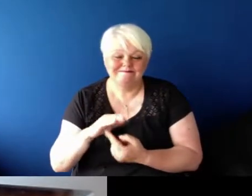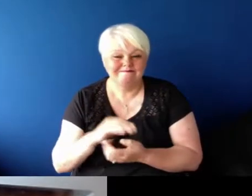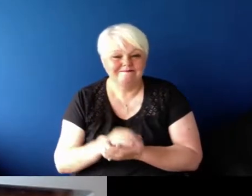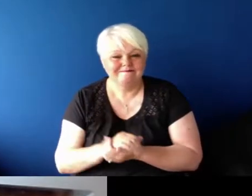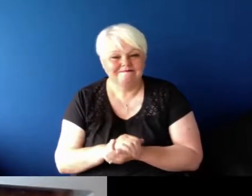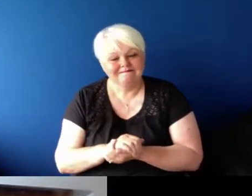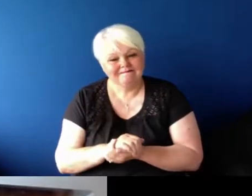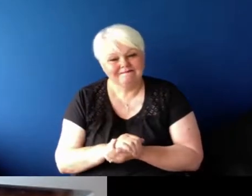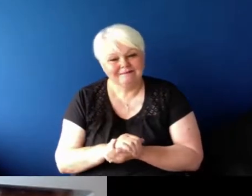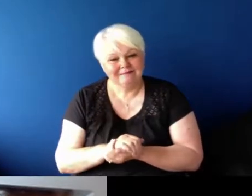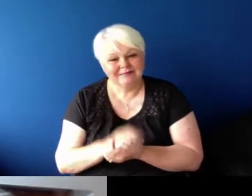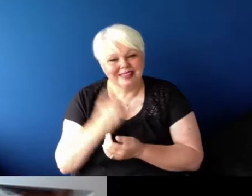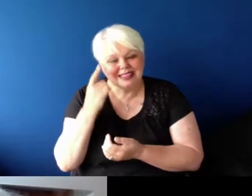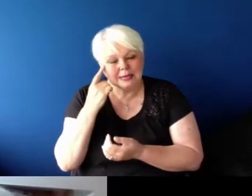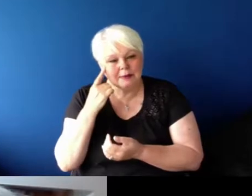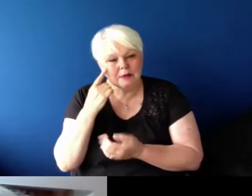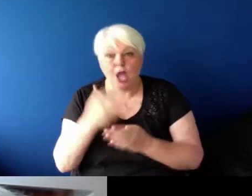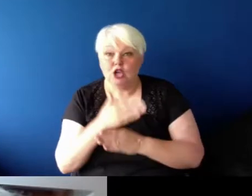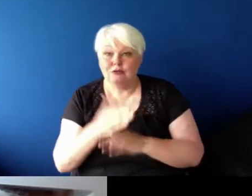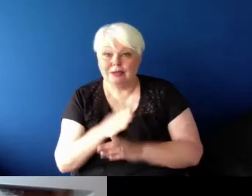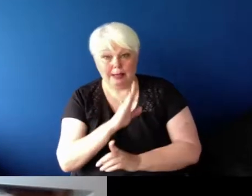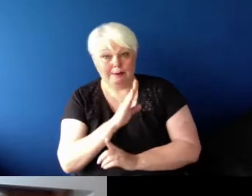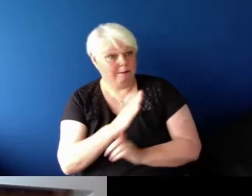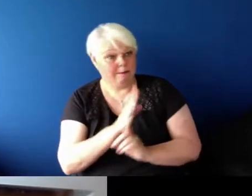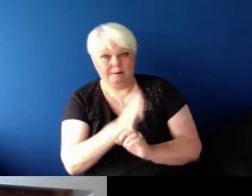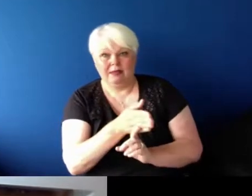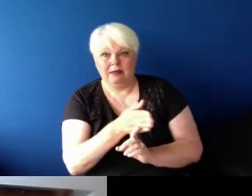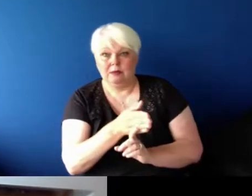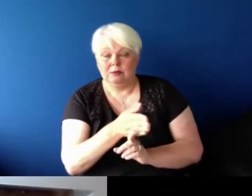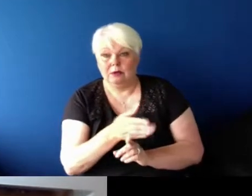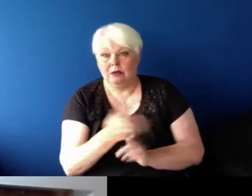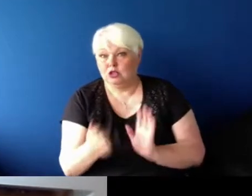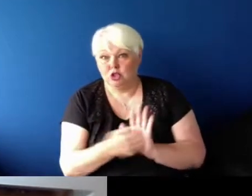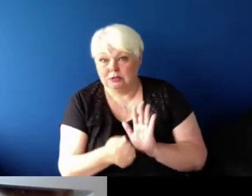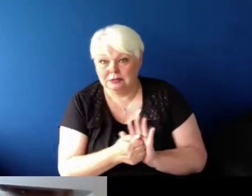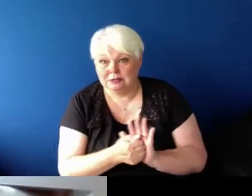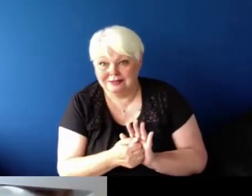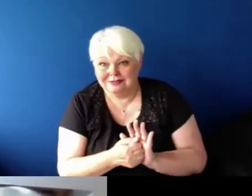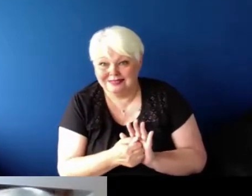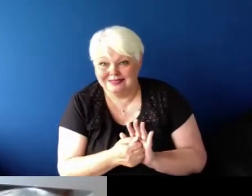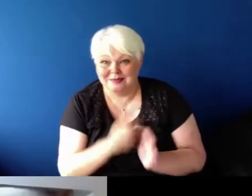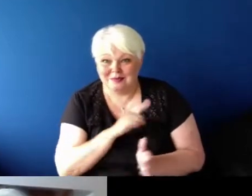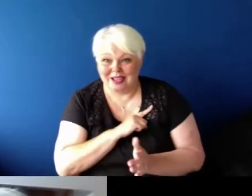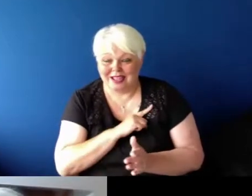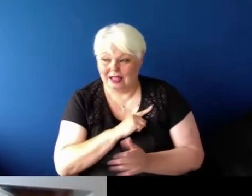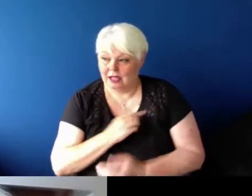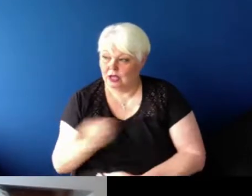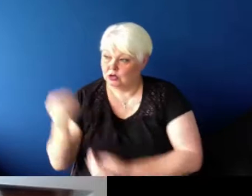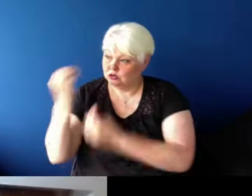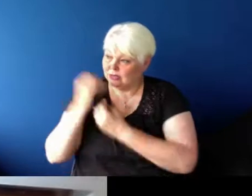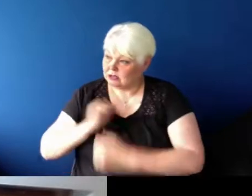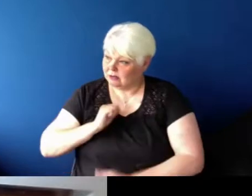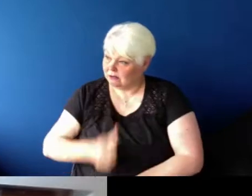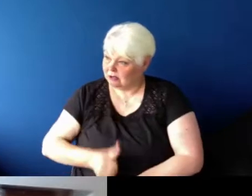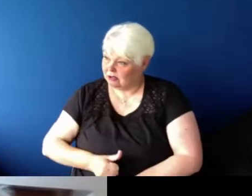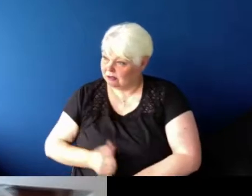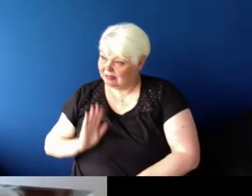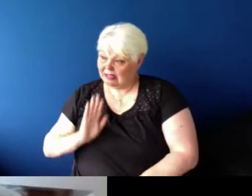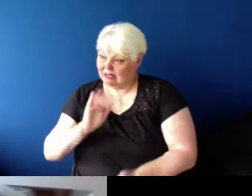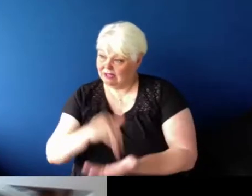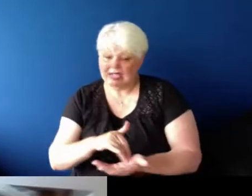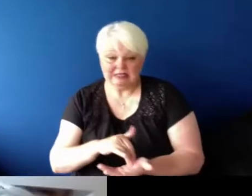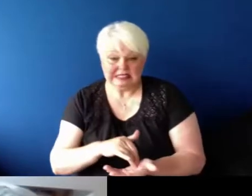thought about, you know, a kind of career path, it was nonsense because, you know, I trained on a farm and I ended up in city centres, so it